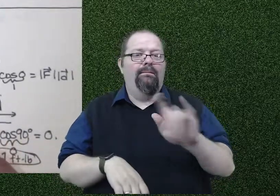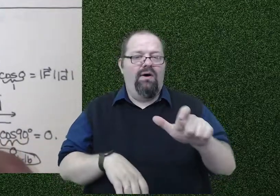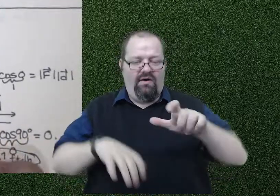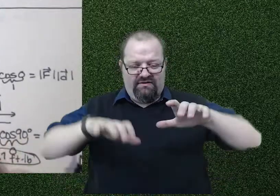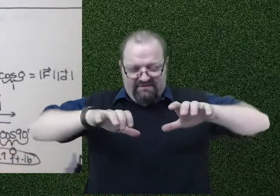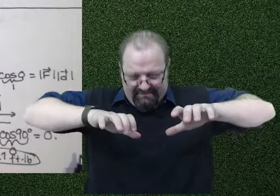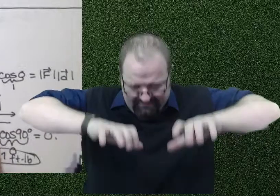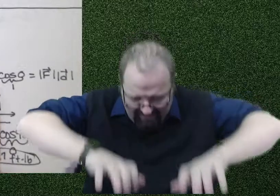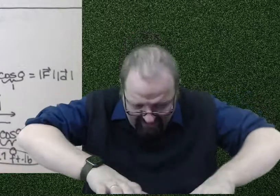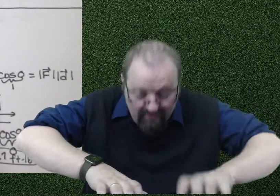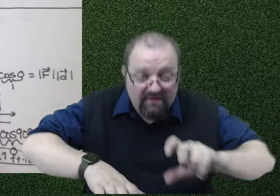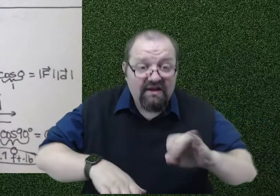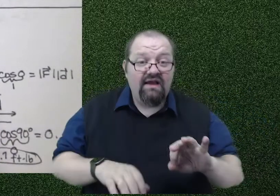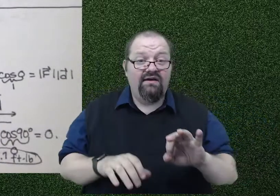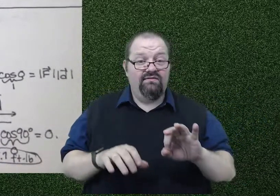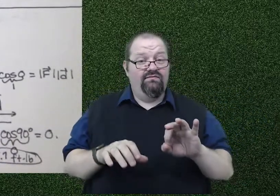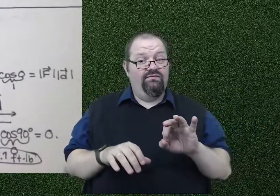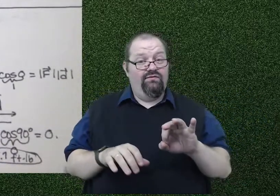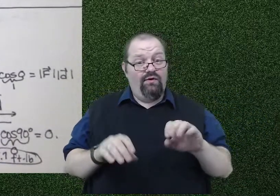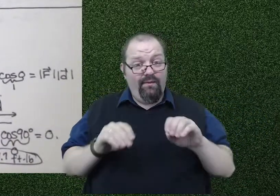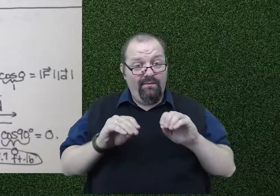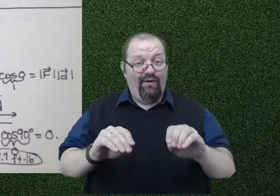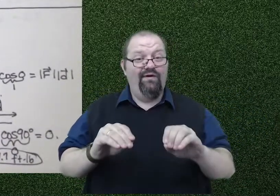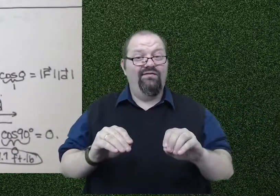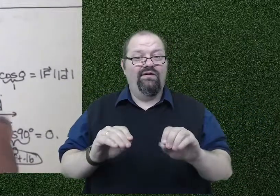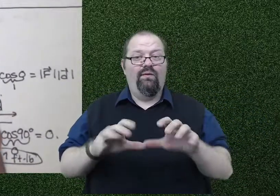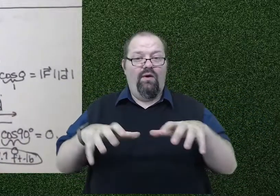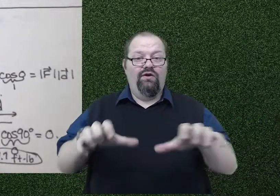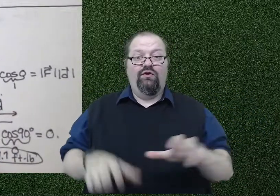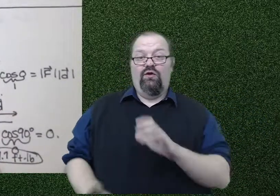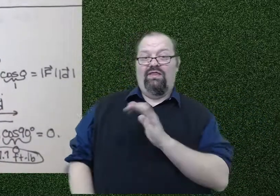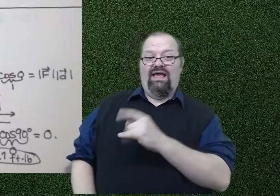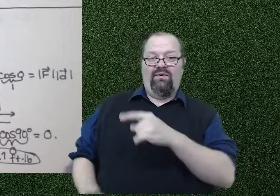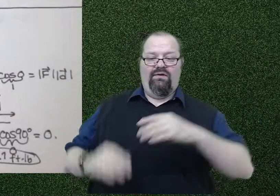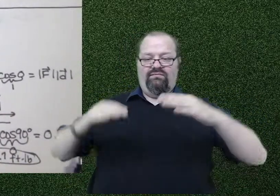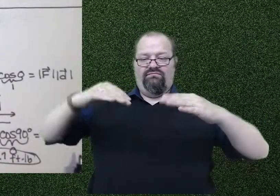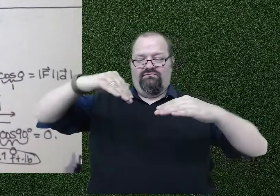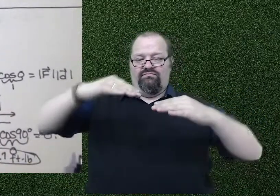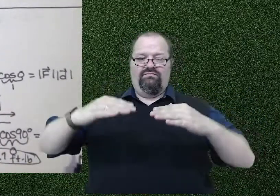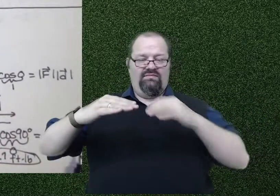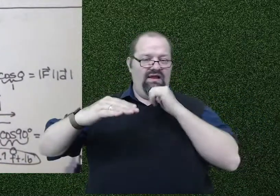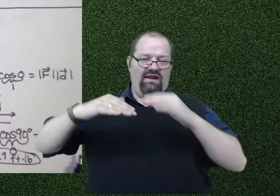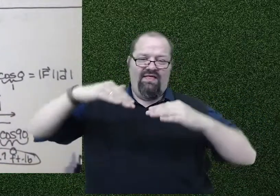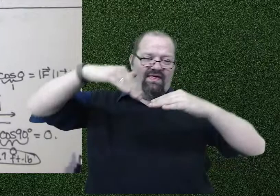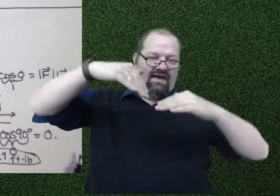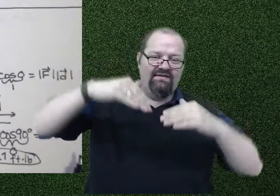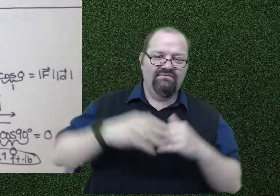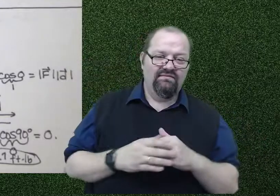So if you're moving, you want to do this, not this, and certainly not this.